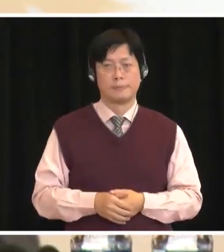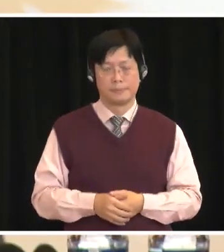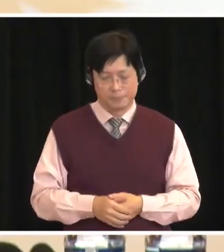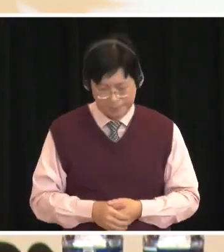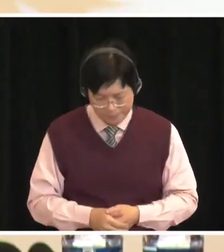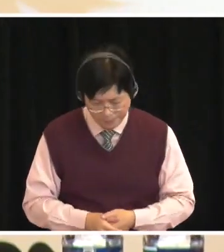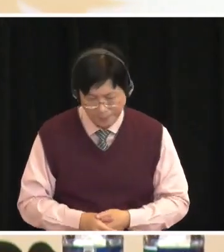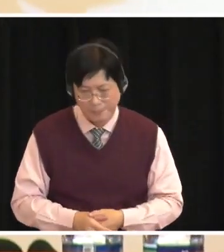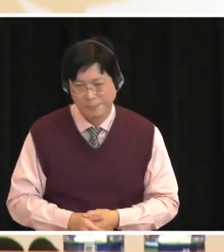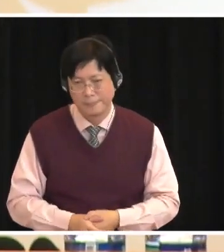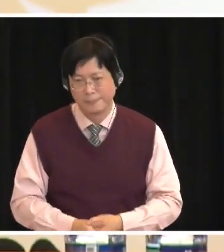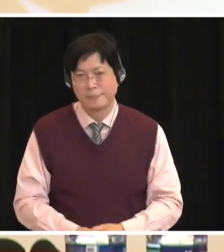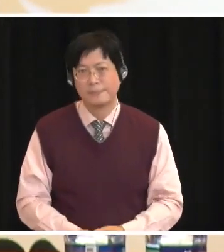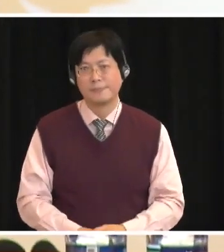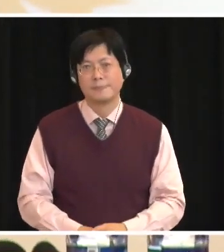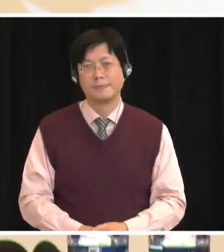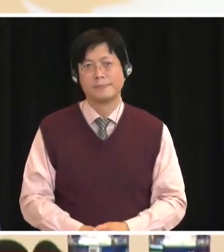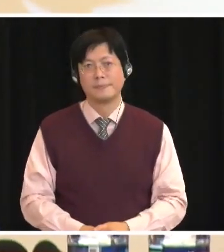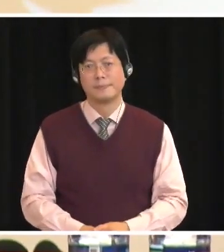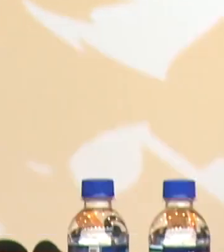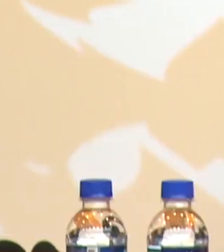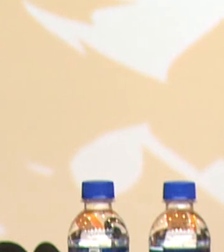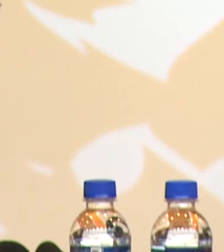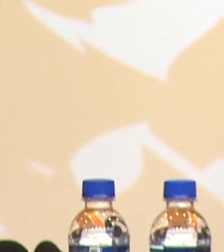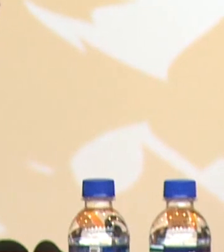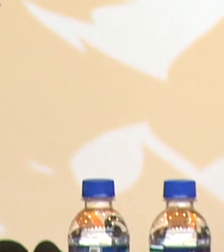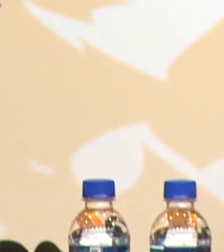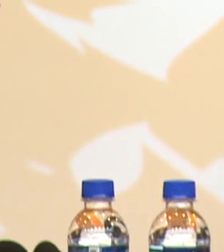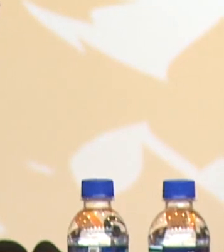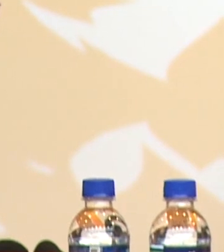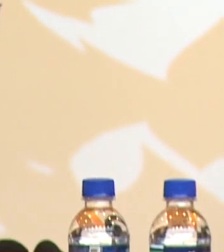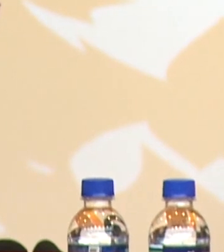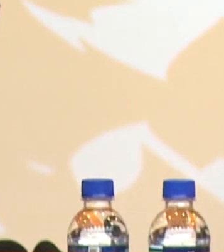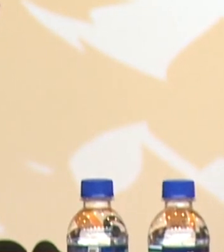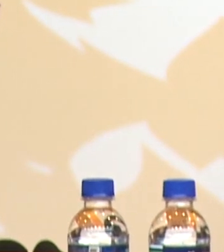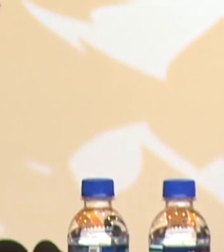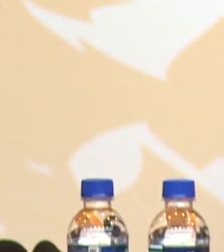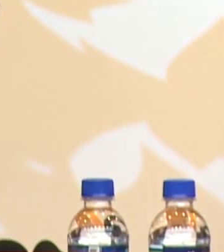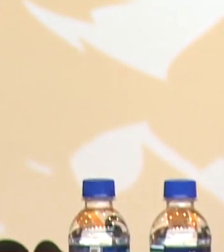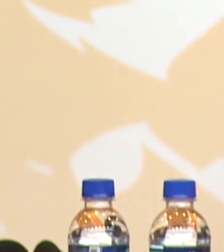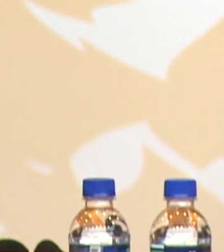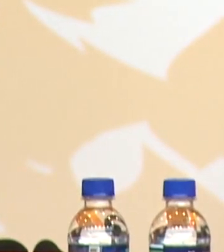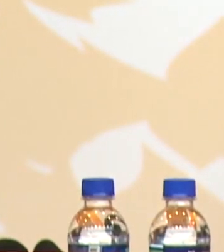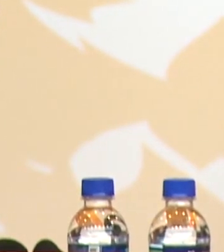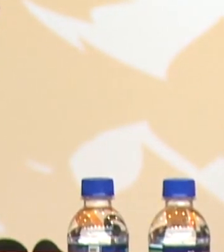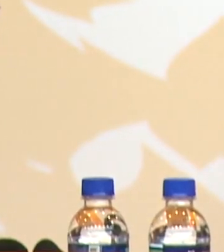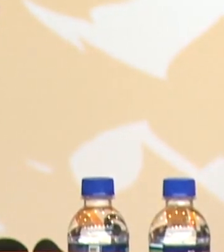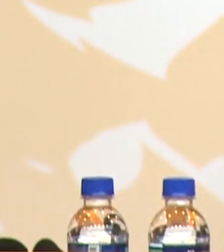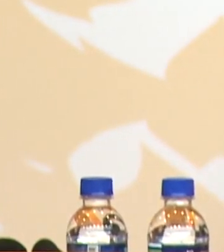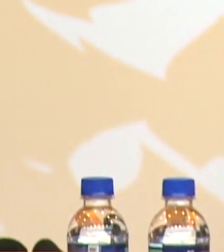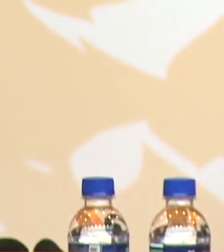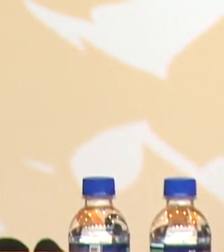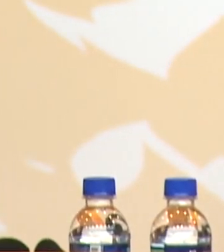Your Excellency, those are the questions, so your turn to get answers to the questions.